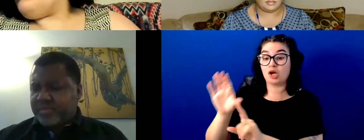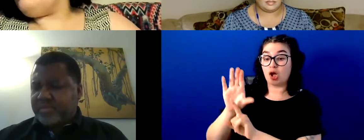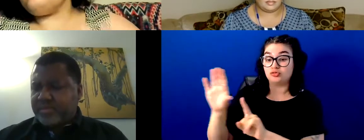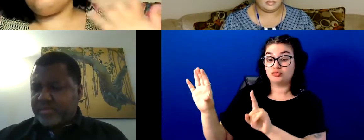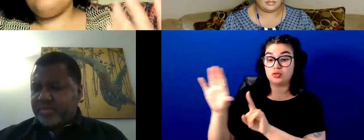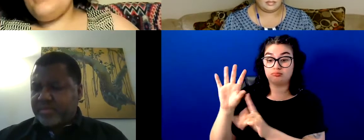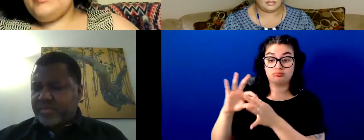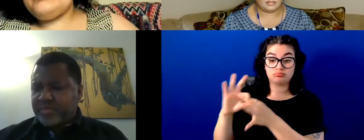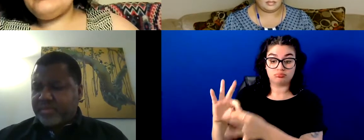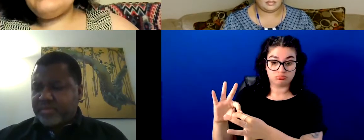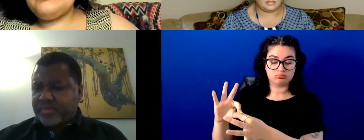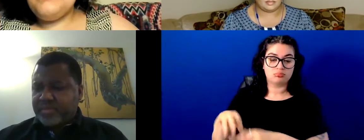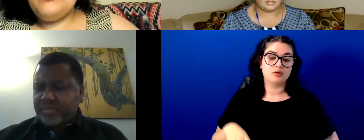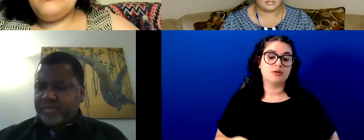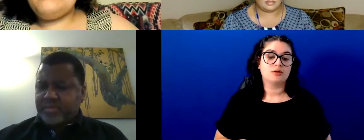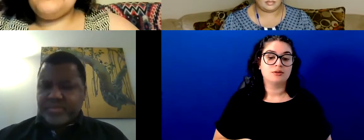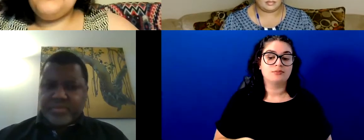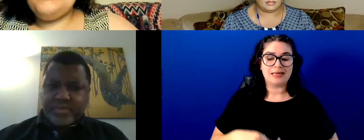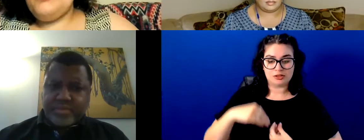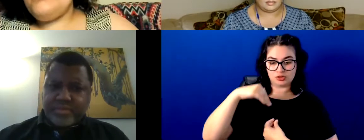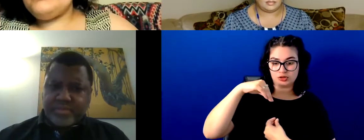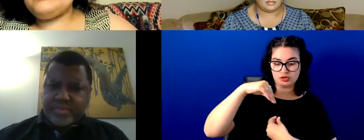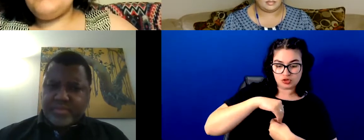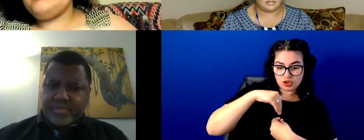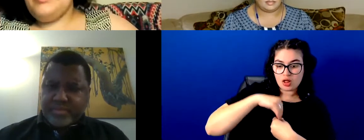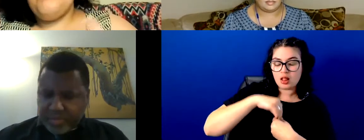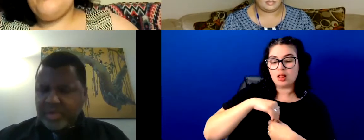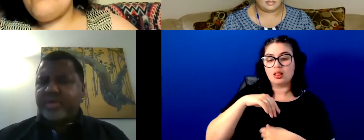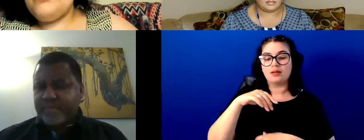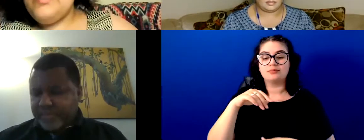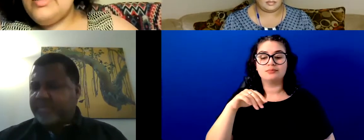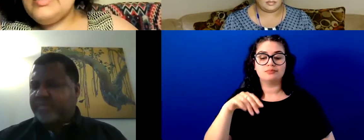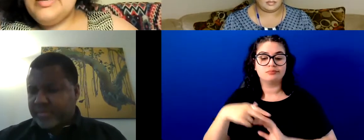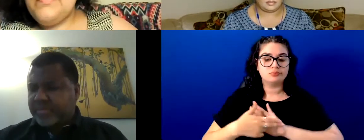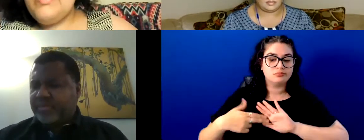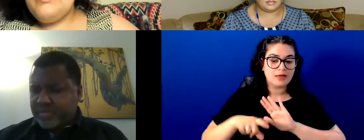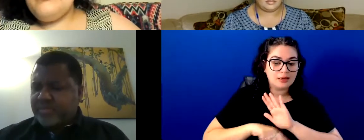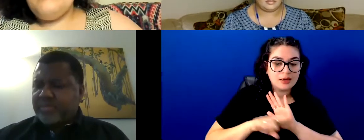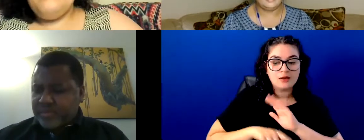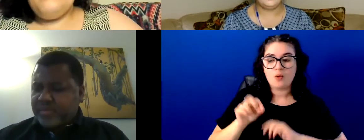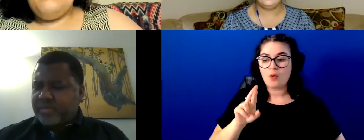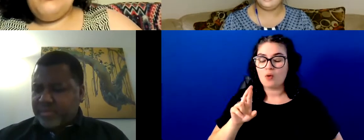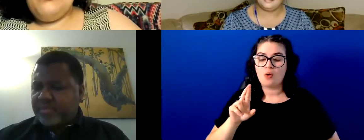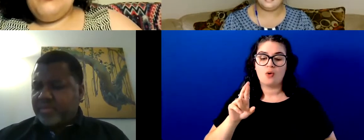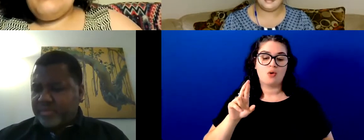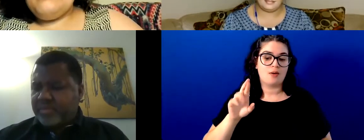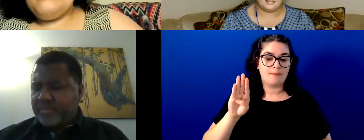an internal based stigma and internal based ableism that has come out of colonialism,